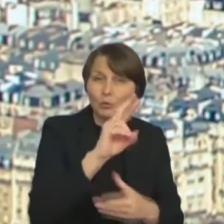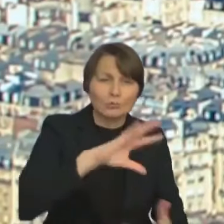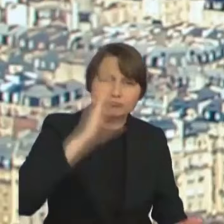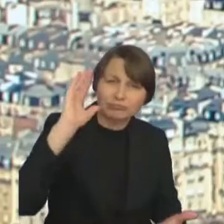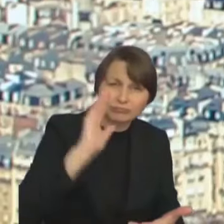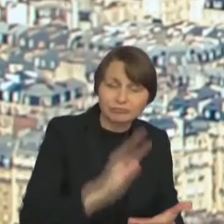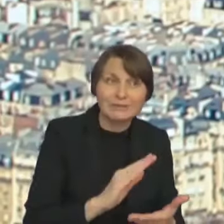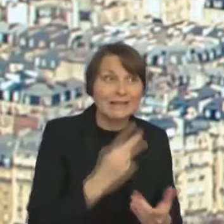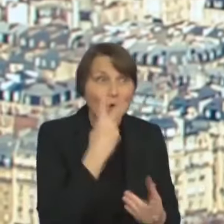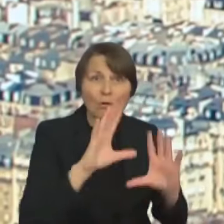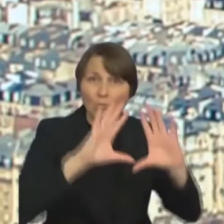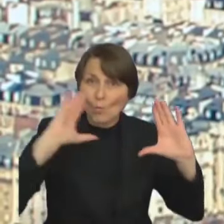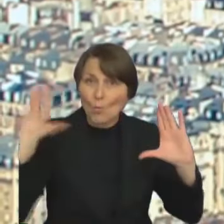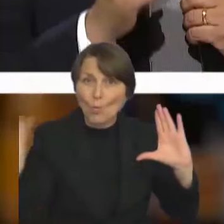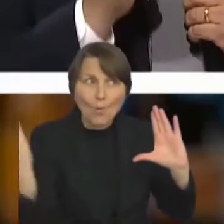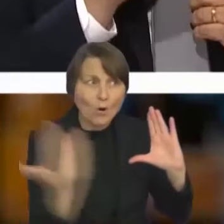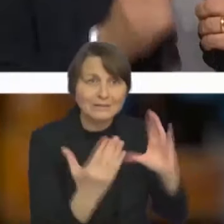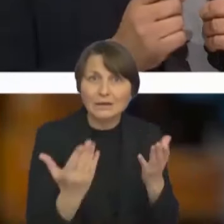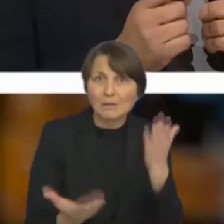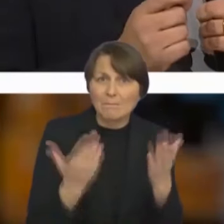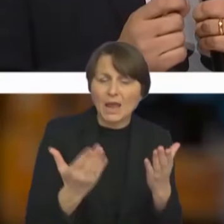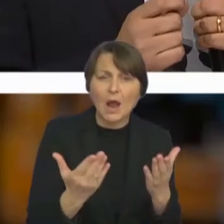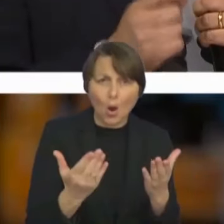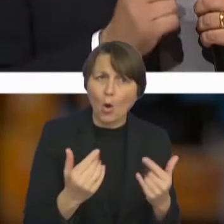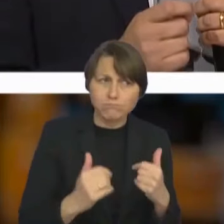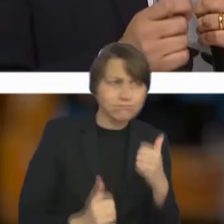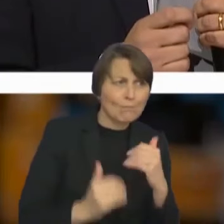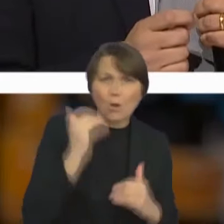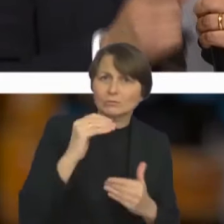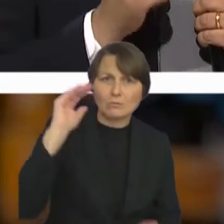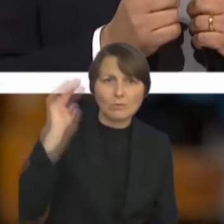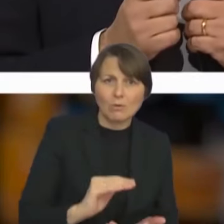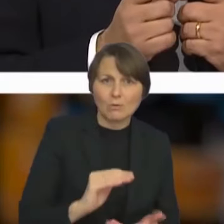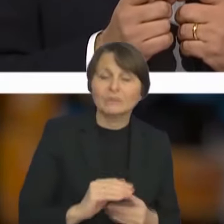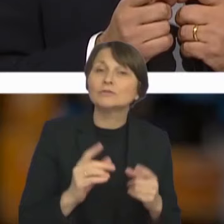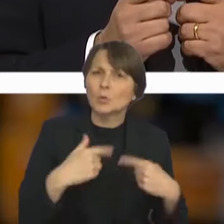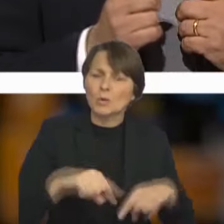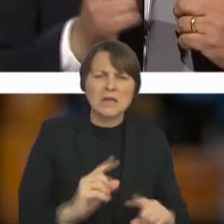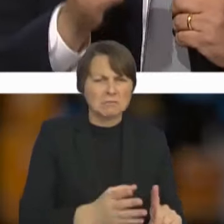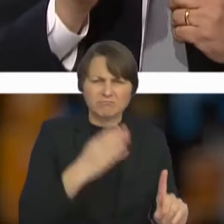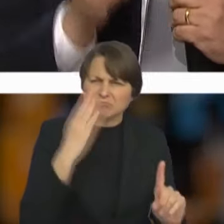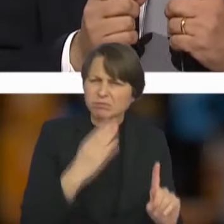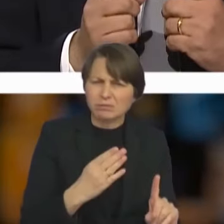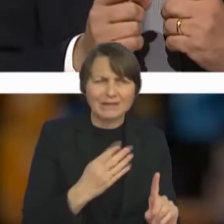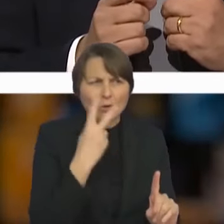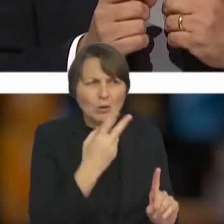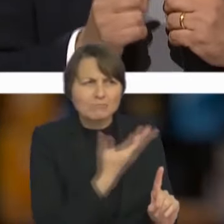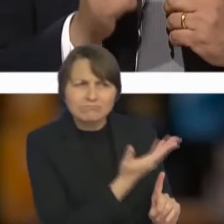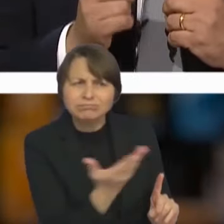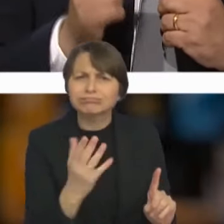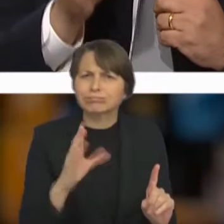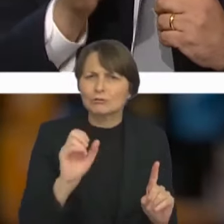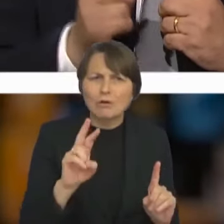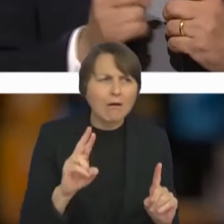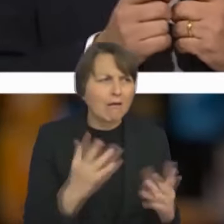If taking all car makers into consideration, we are the most efficient. We will remain the most efficient car maker